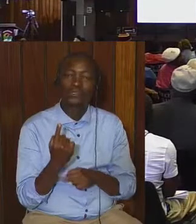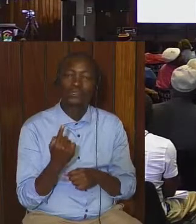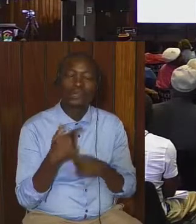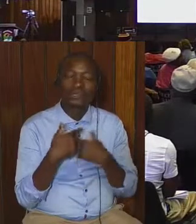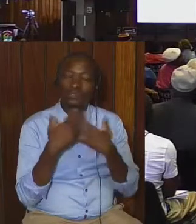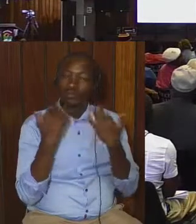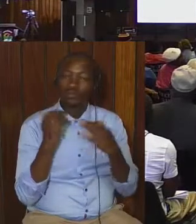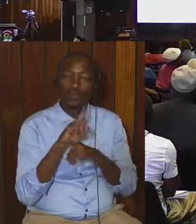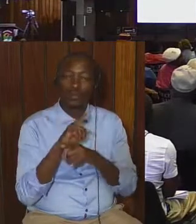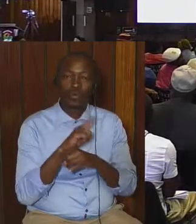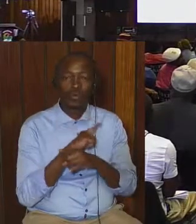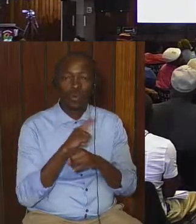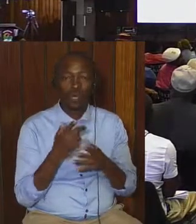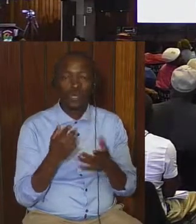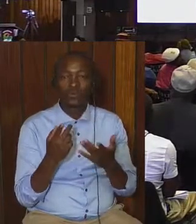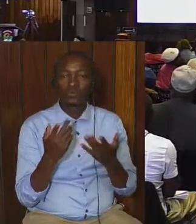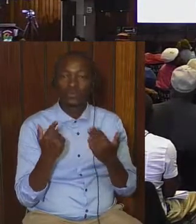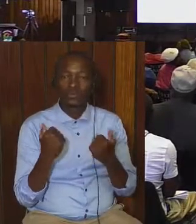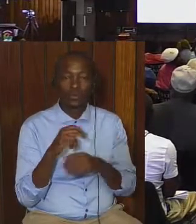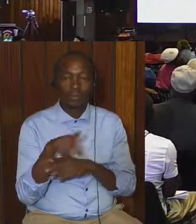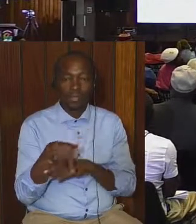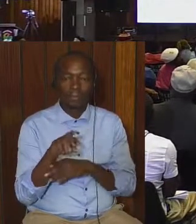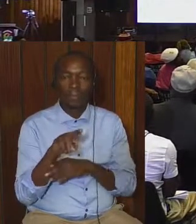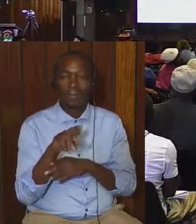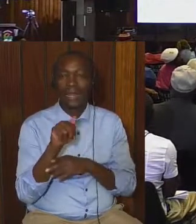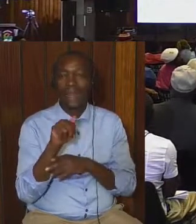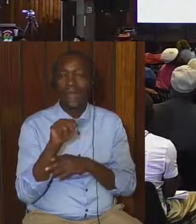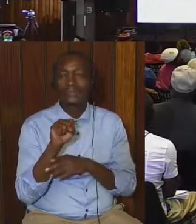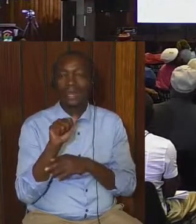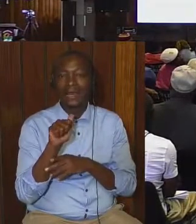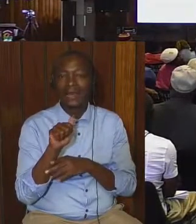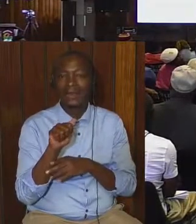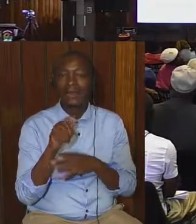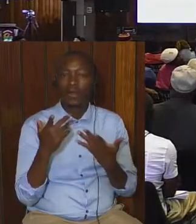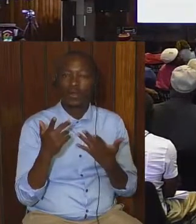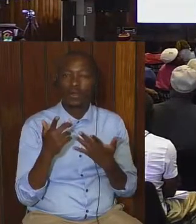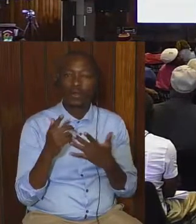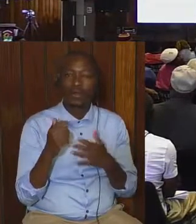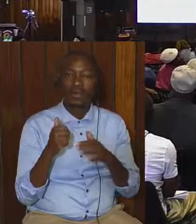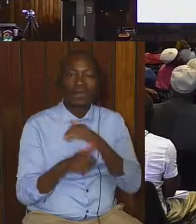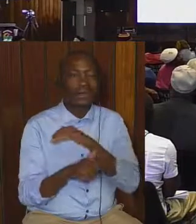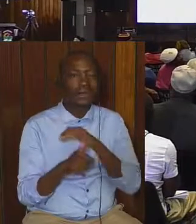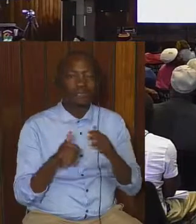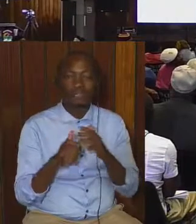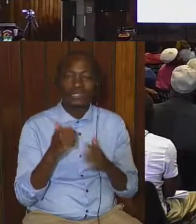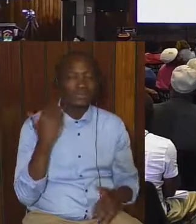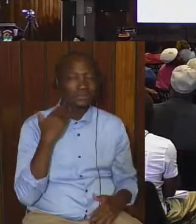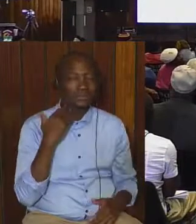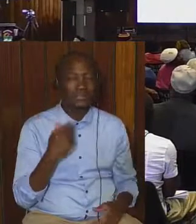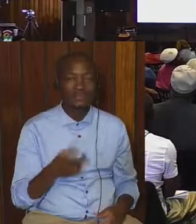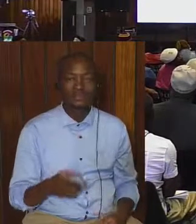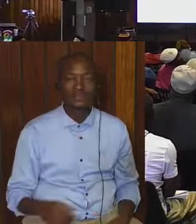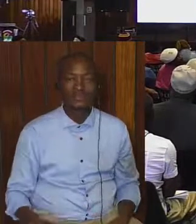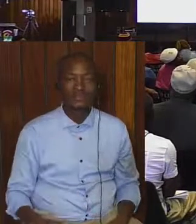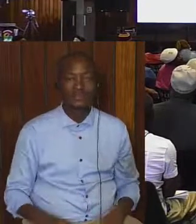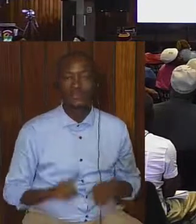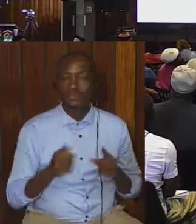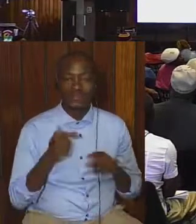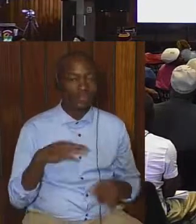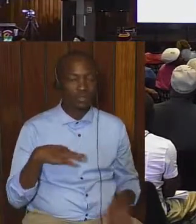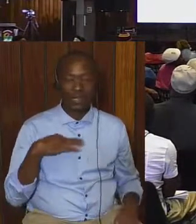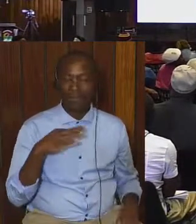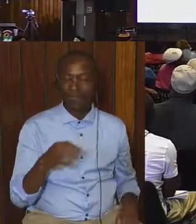indaba zange nibize iprice ukuthi bekhona la or ababi ilento za iGautrain yadura. Never say afford